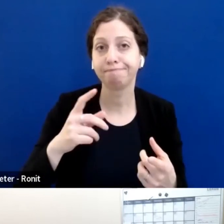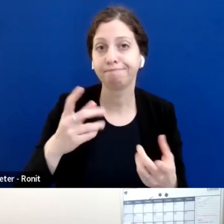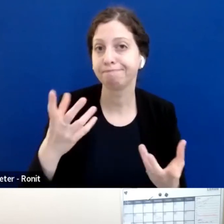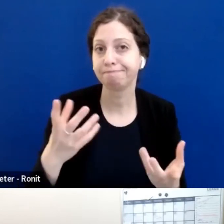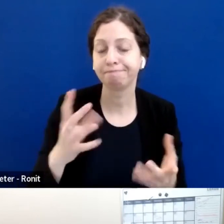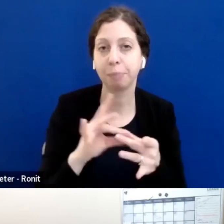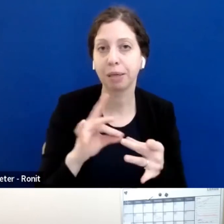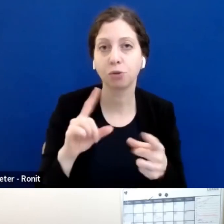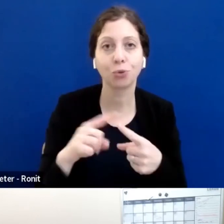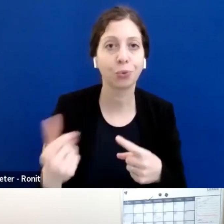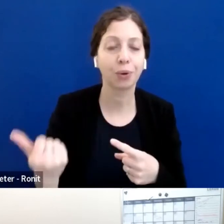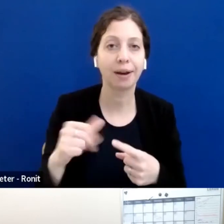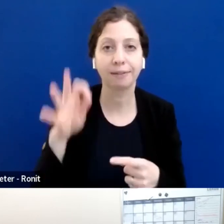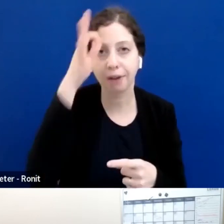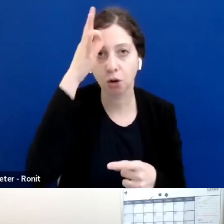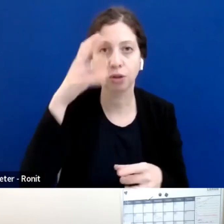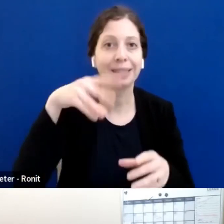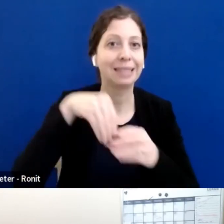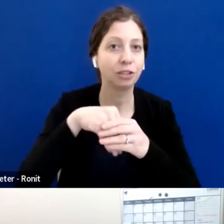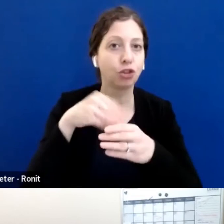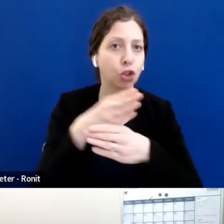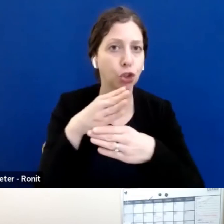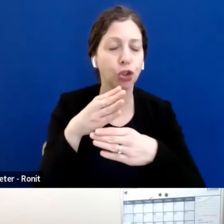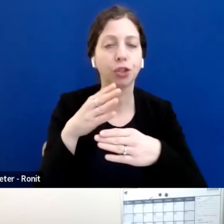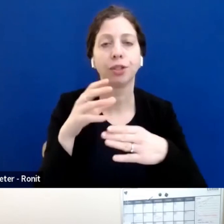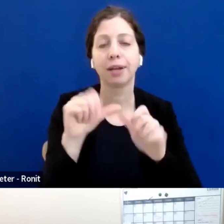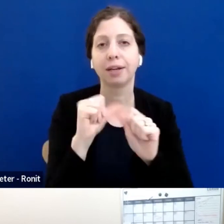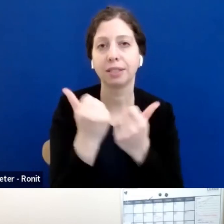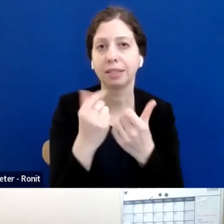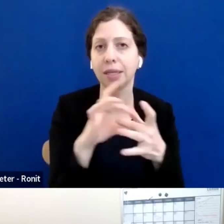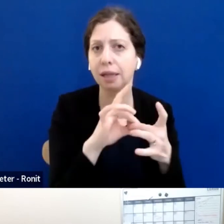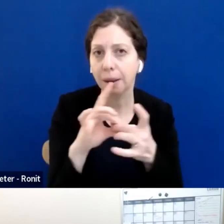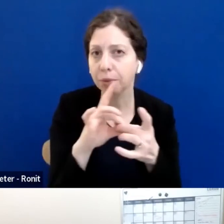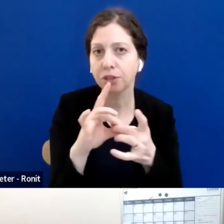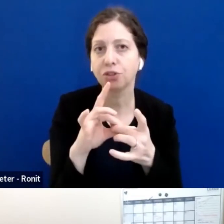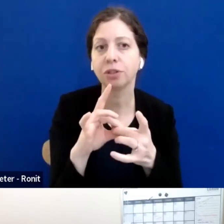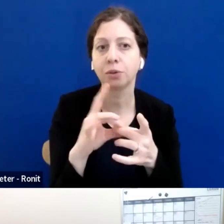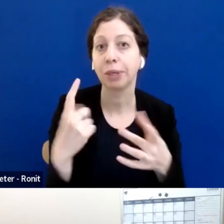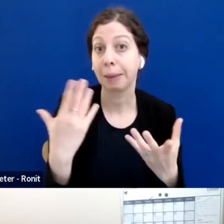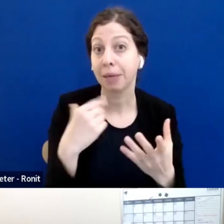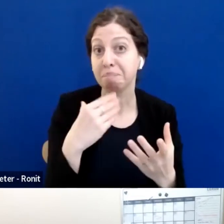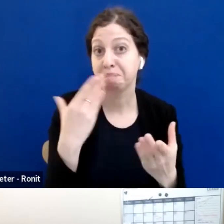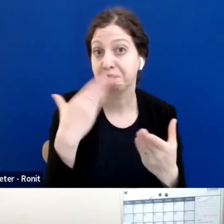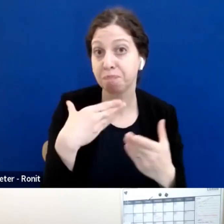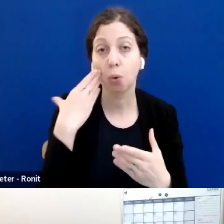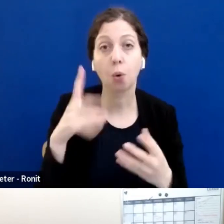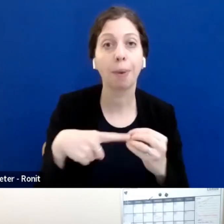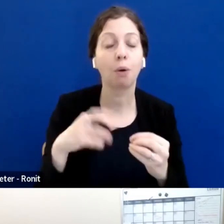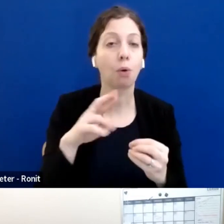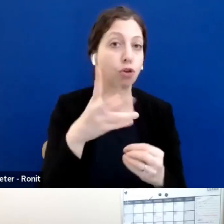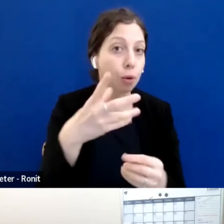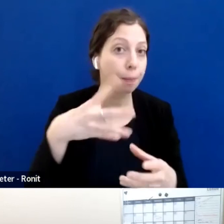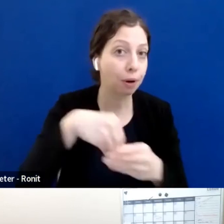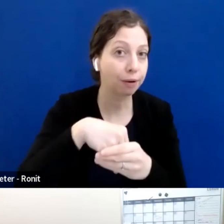federal interagency collaborations that we may not be aware of, or that you're part of,